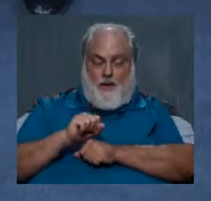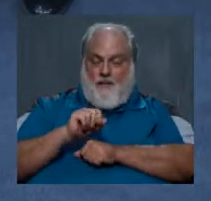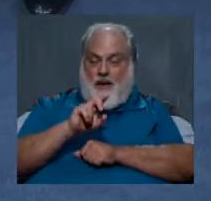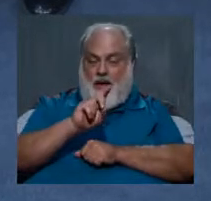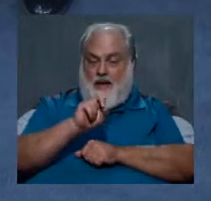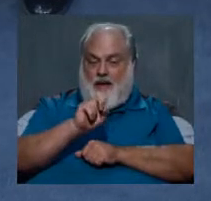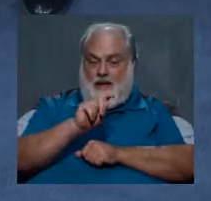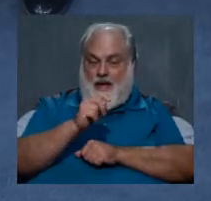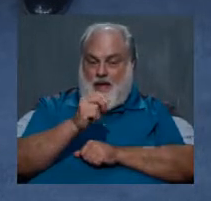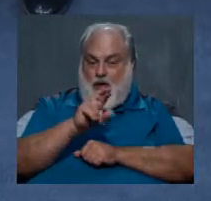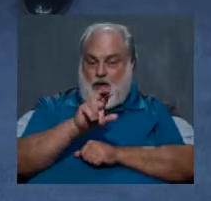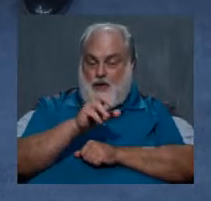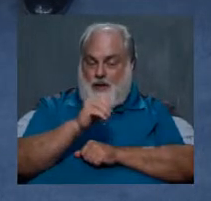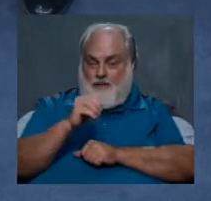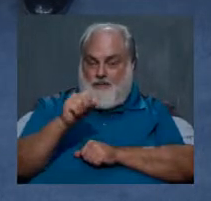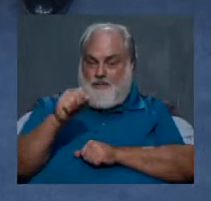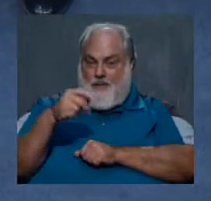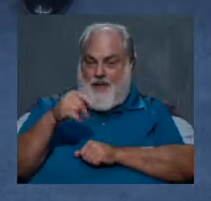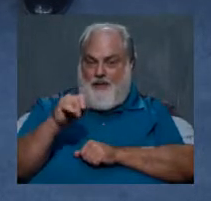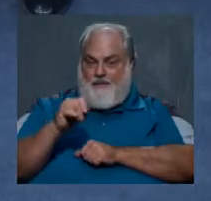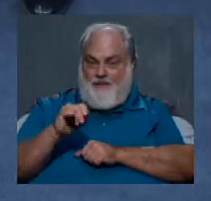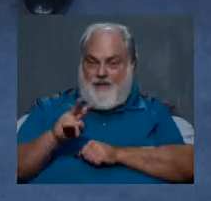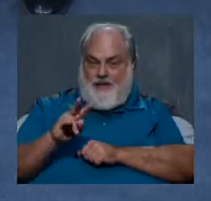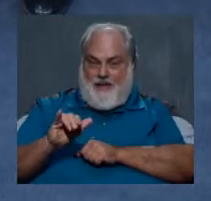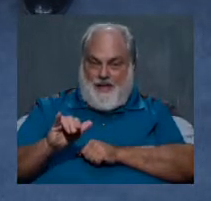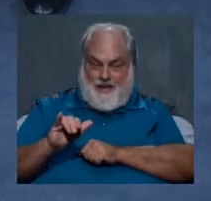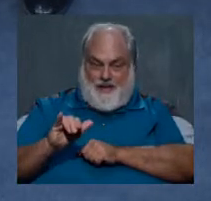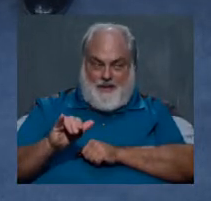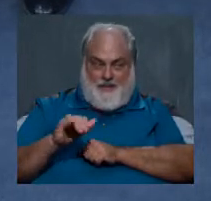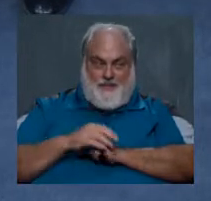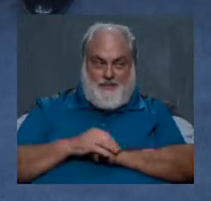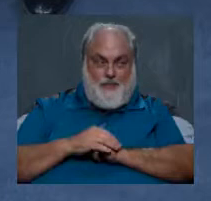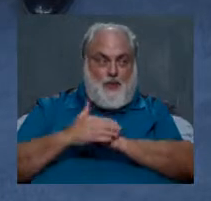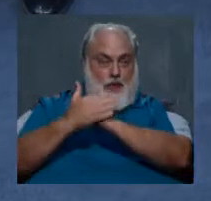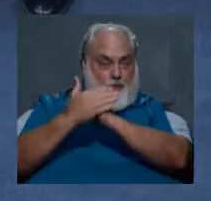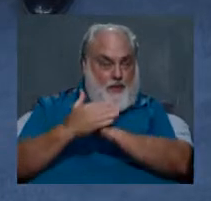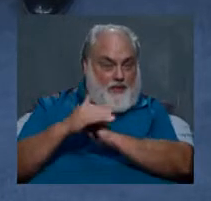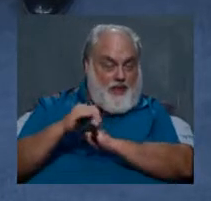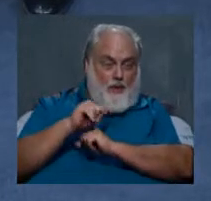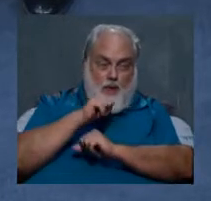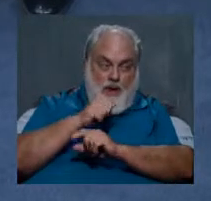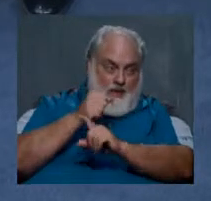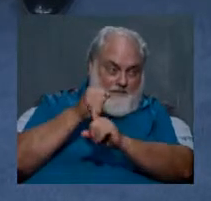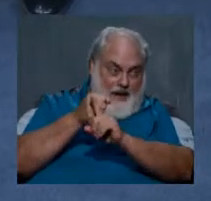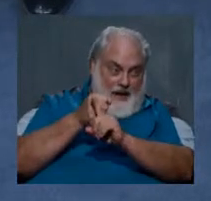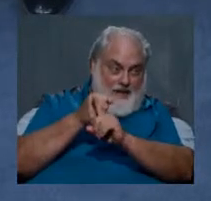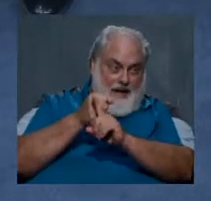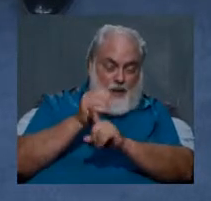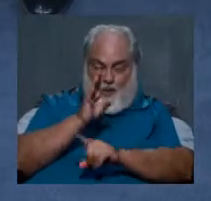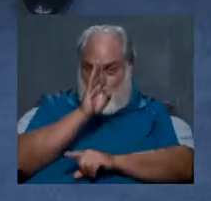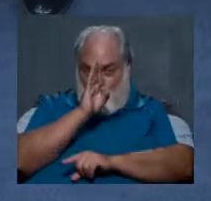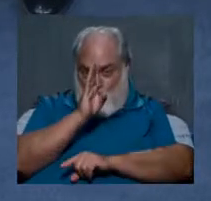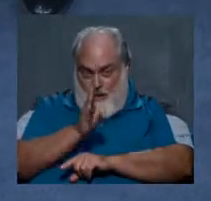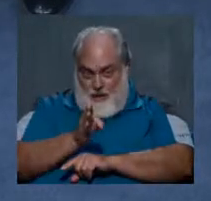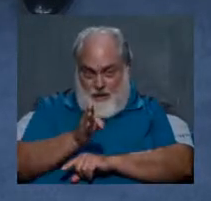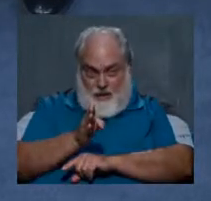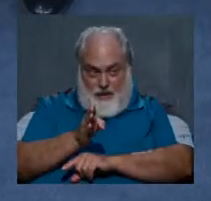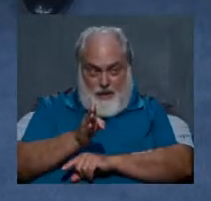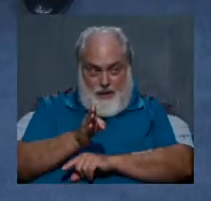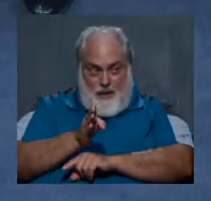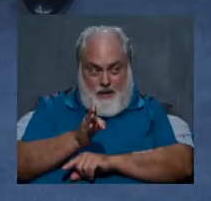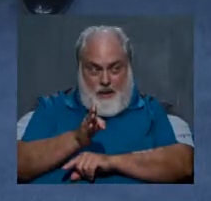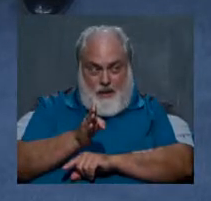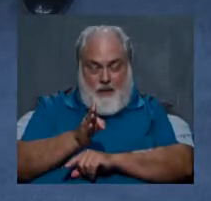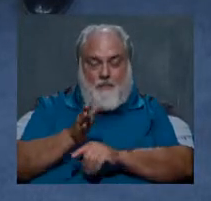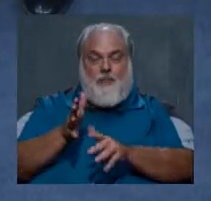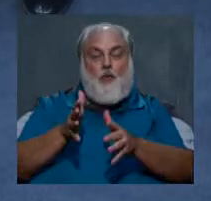and Mr. Spivey to help us with our buffer. And while it won't affect us directly, the remainder of